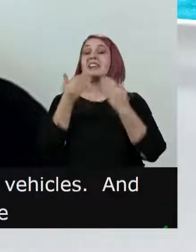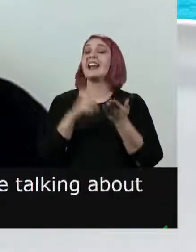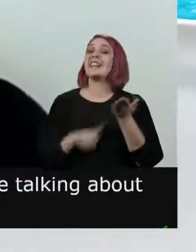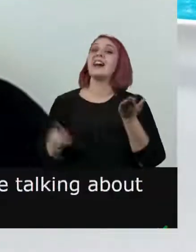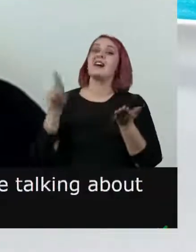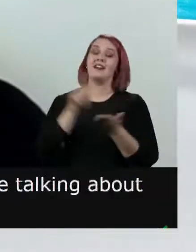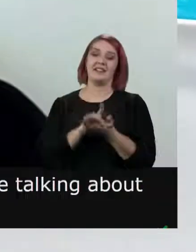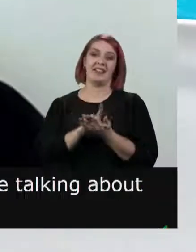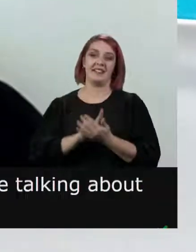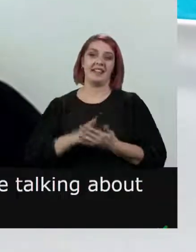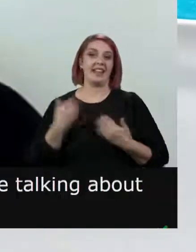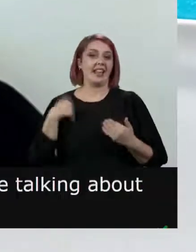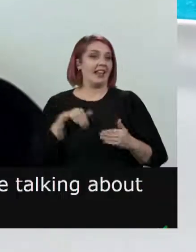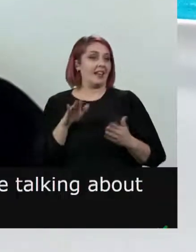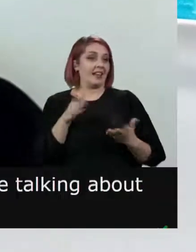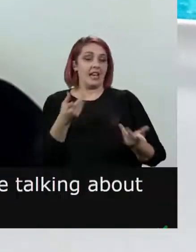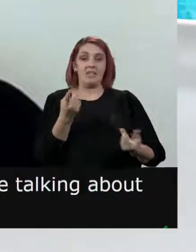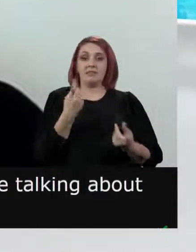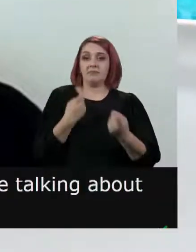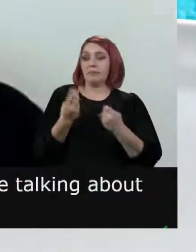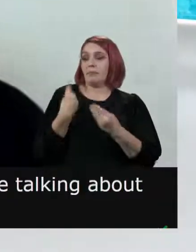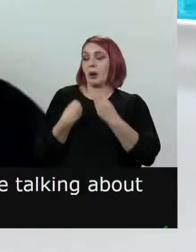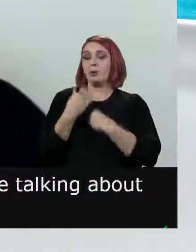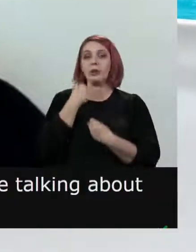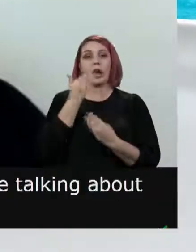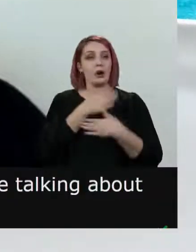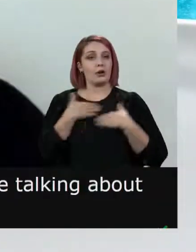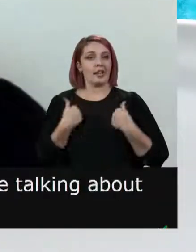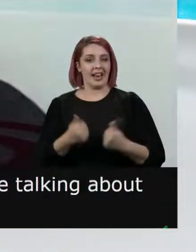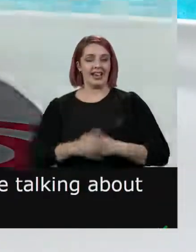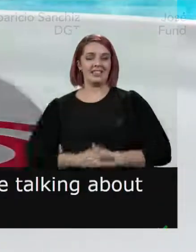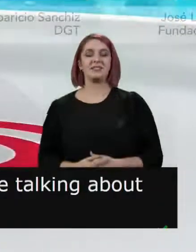thanks very much. And I'll answer your questions.